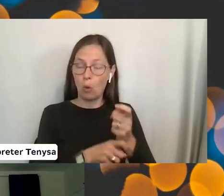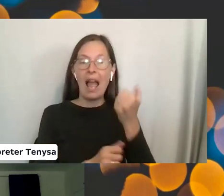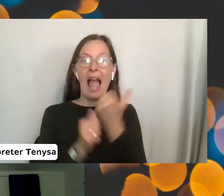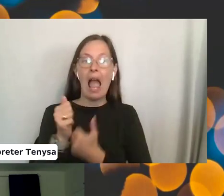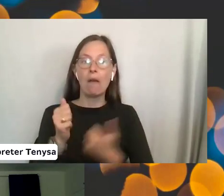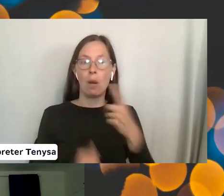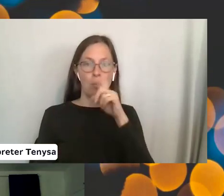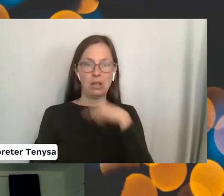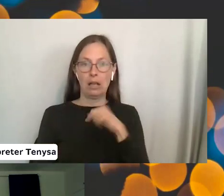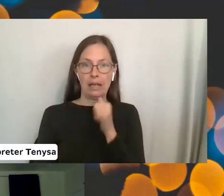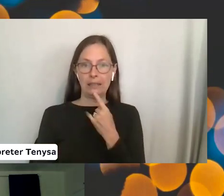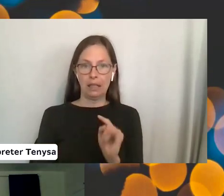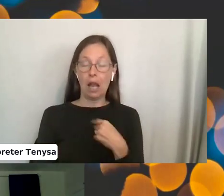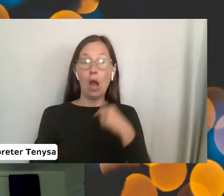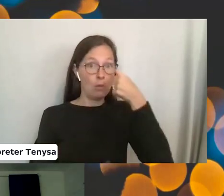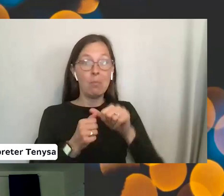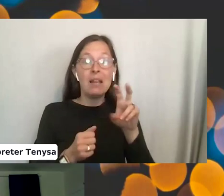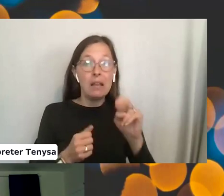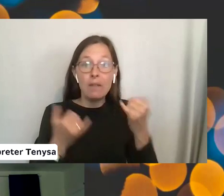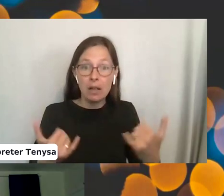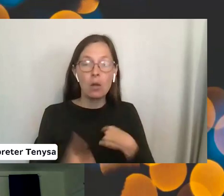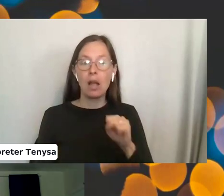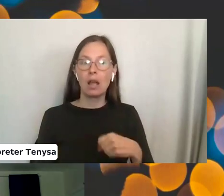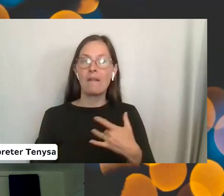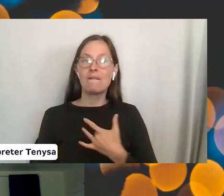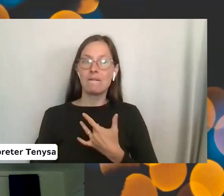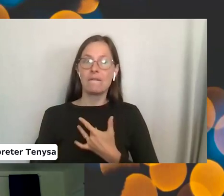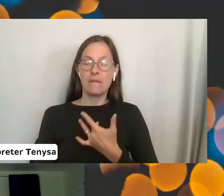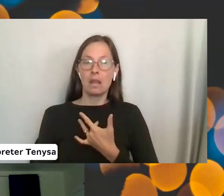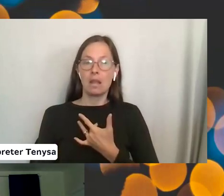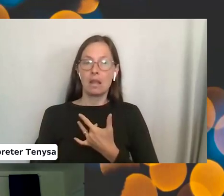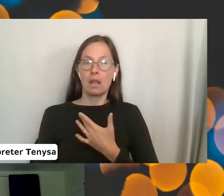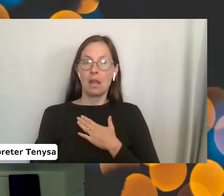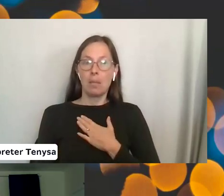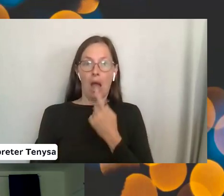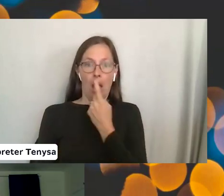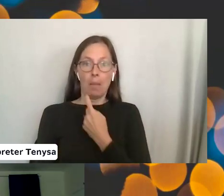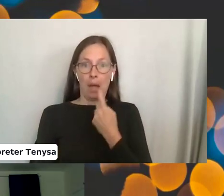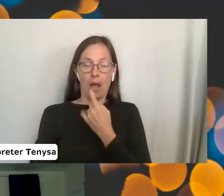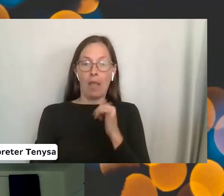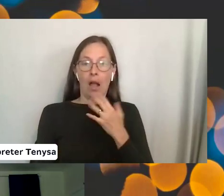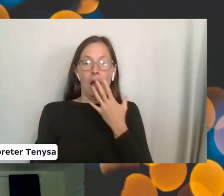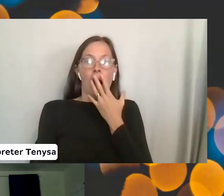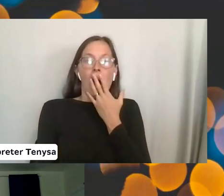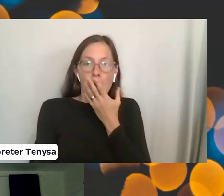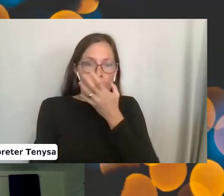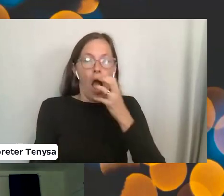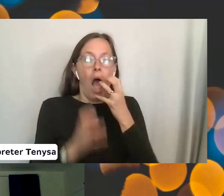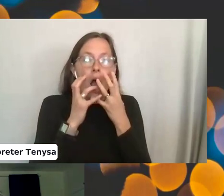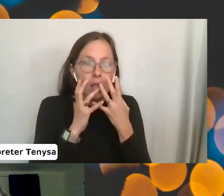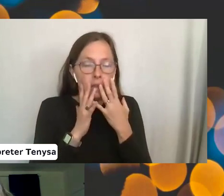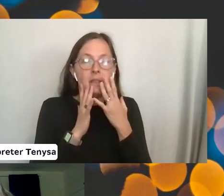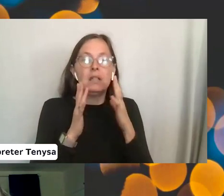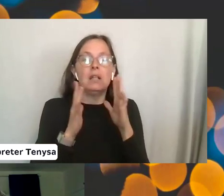I remember, like, even now I can feel like my mouth, like it's so